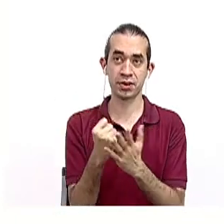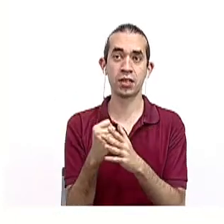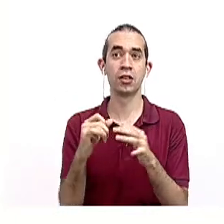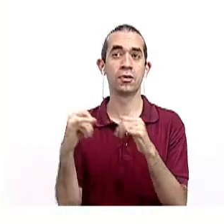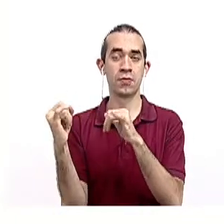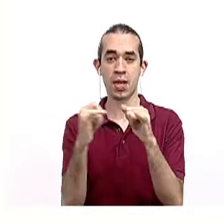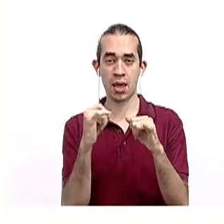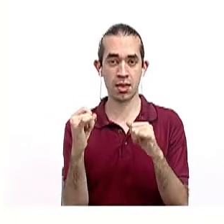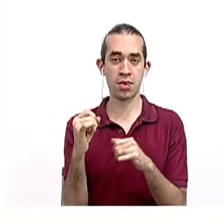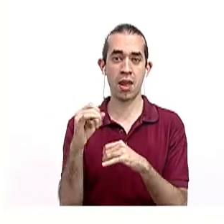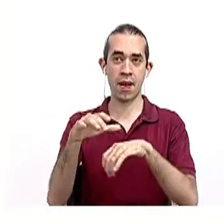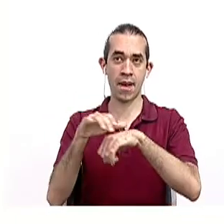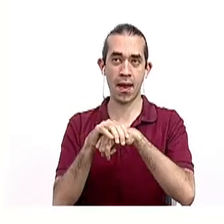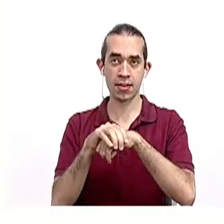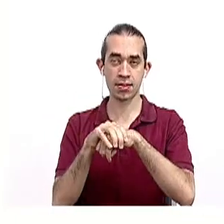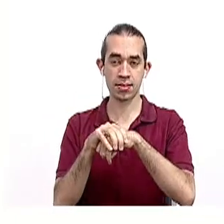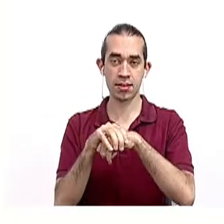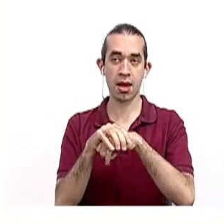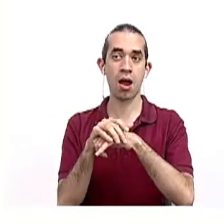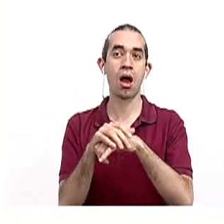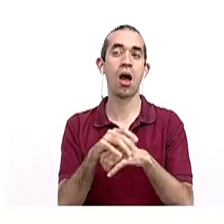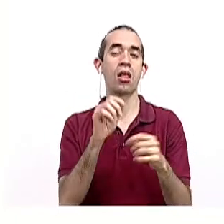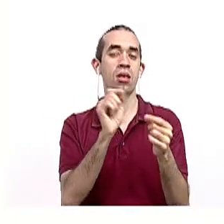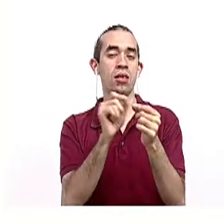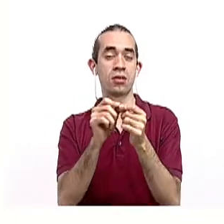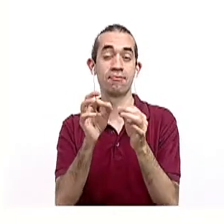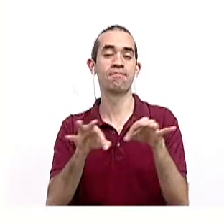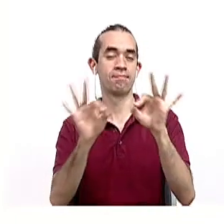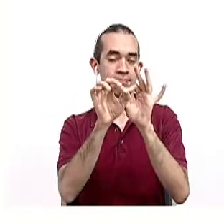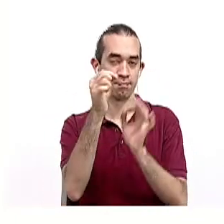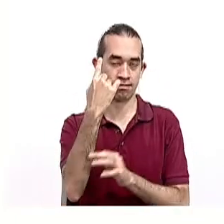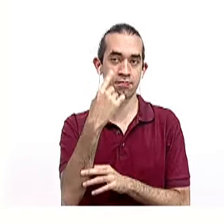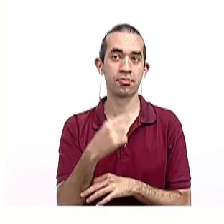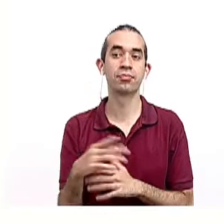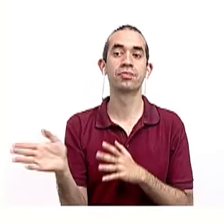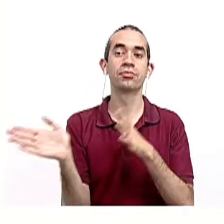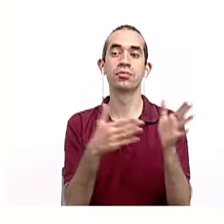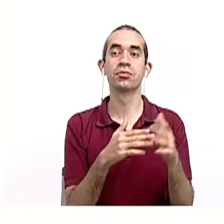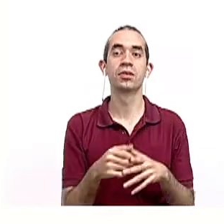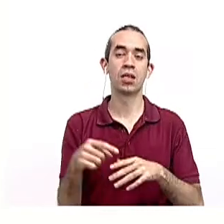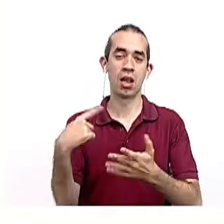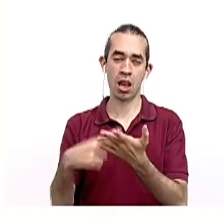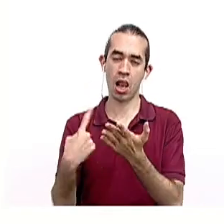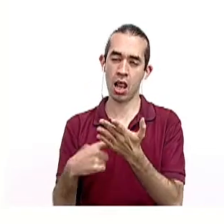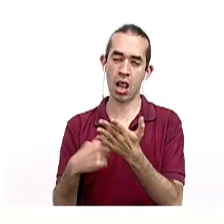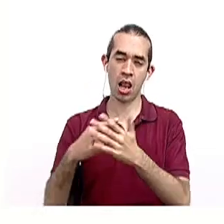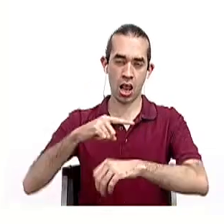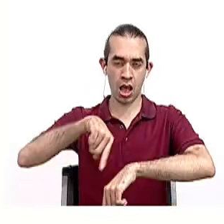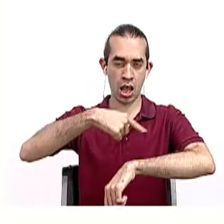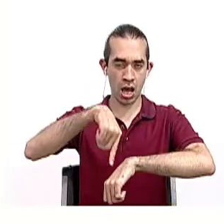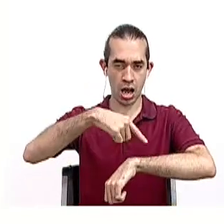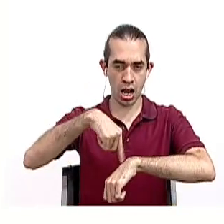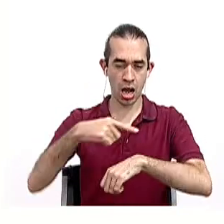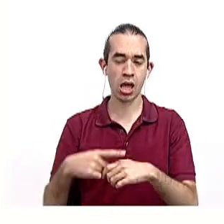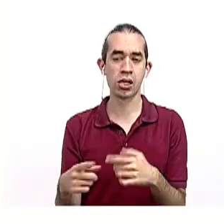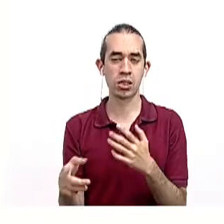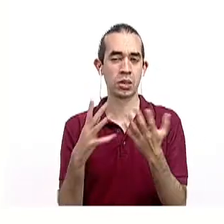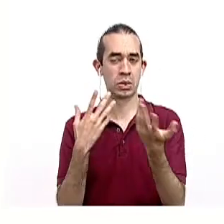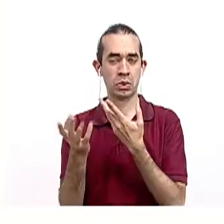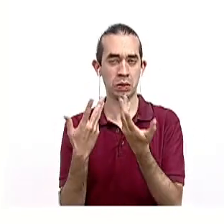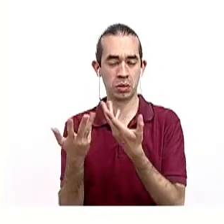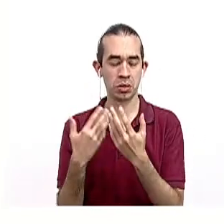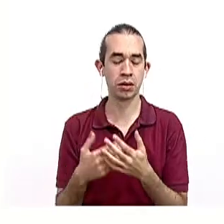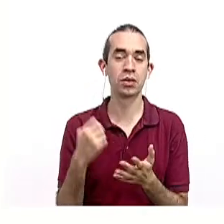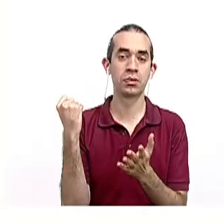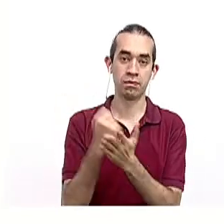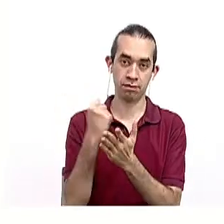English. Also, we're going to put details in order of a relatively long discussion about carbon footprint using